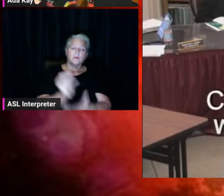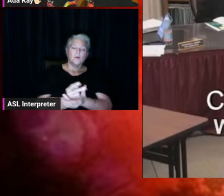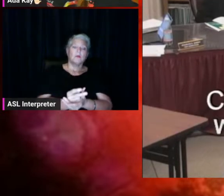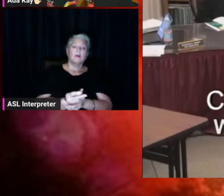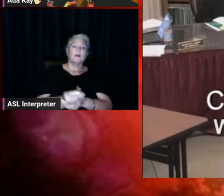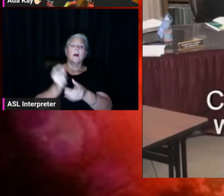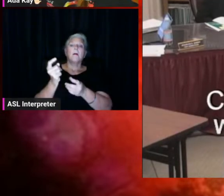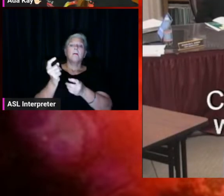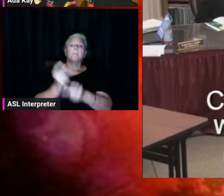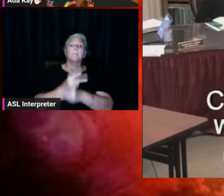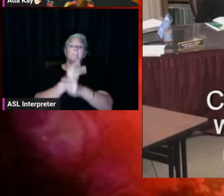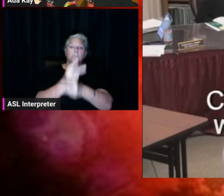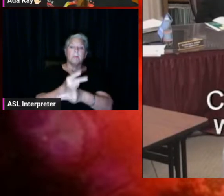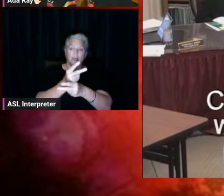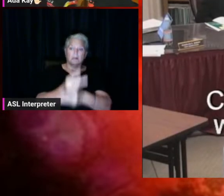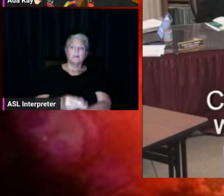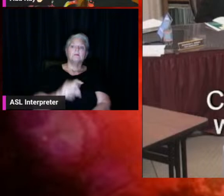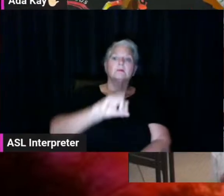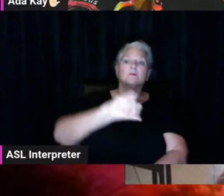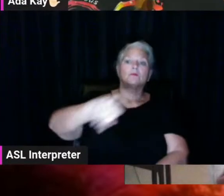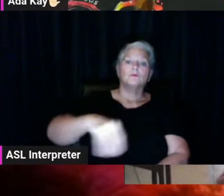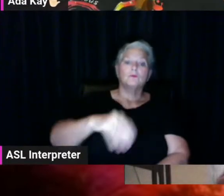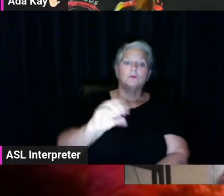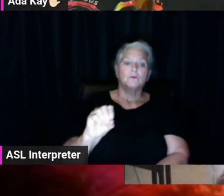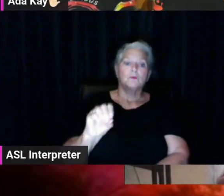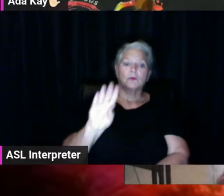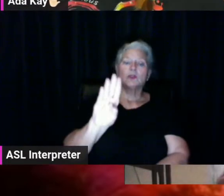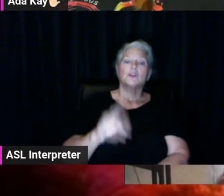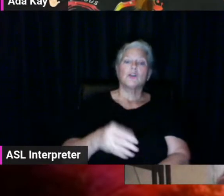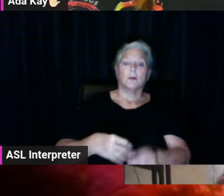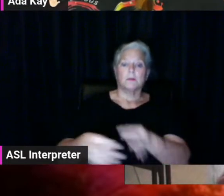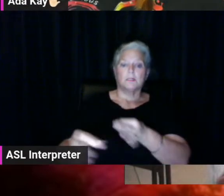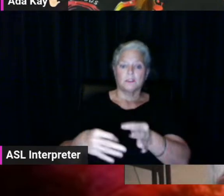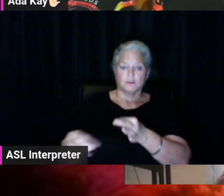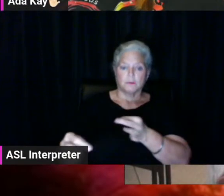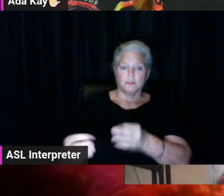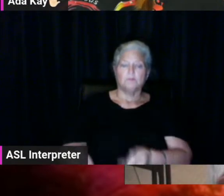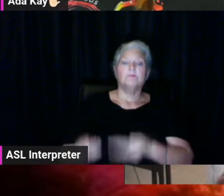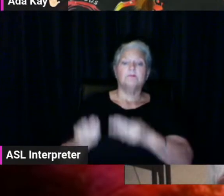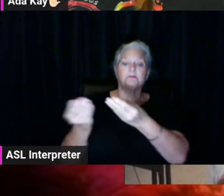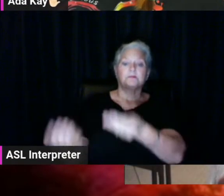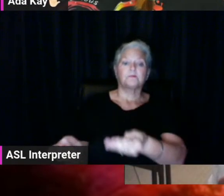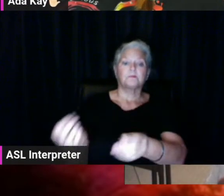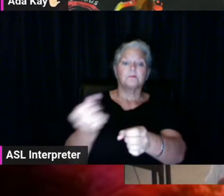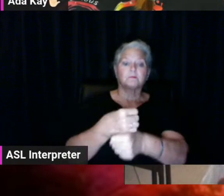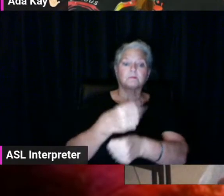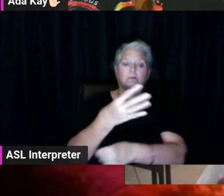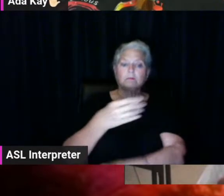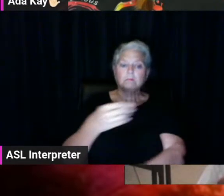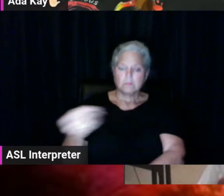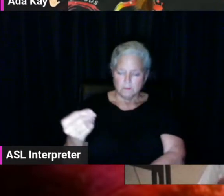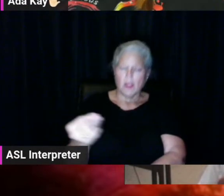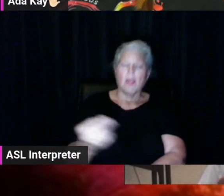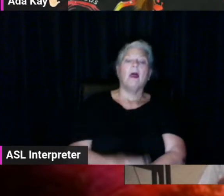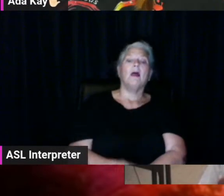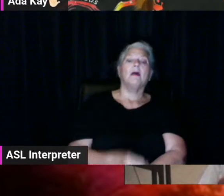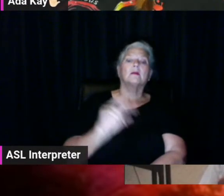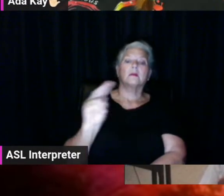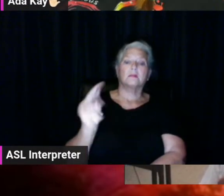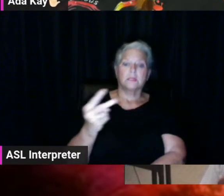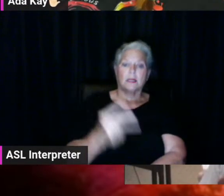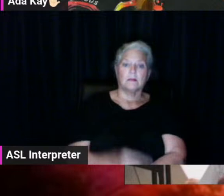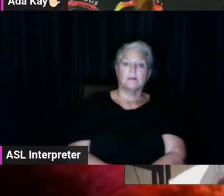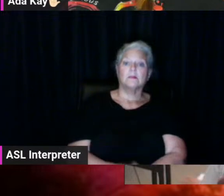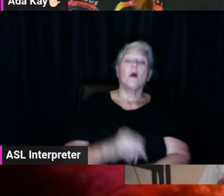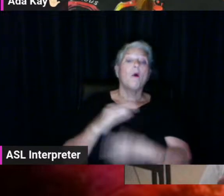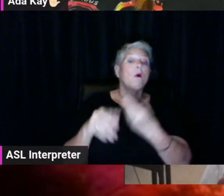Do I have a second for that? Motion has been made and seconded to approve the maintenance electrician job description. All those in